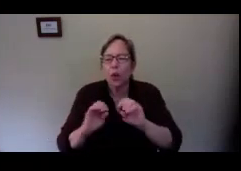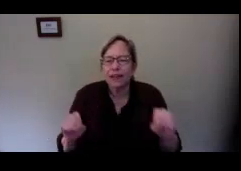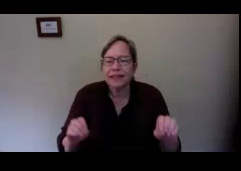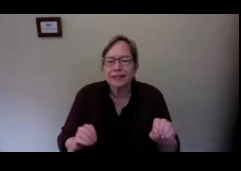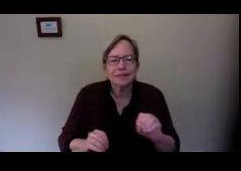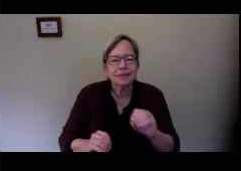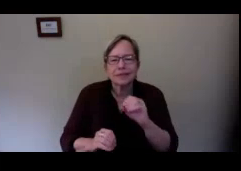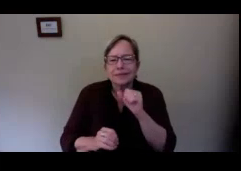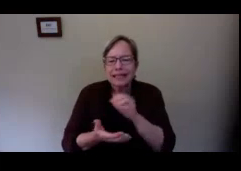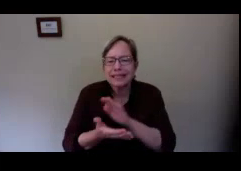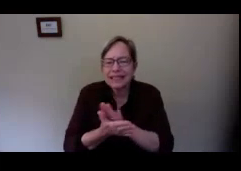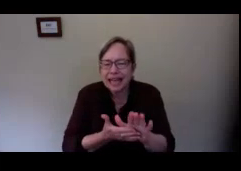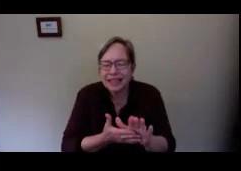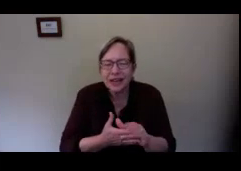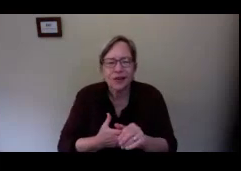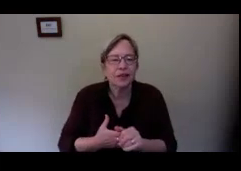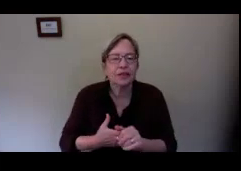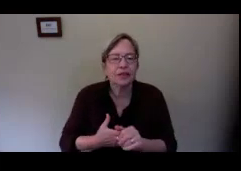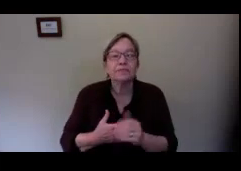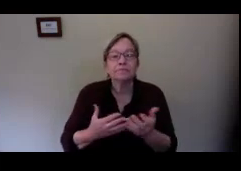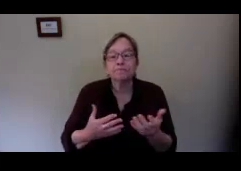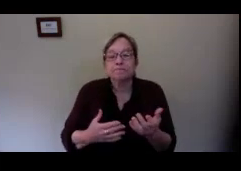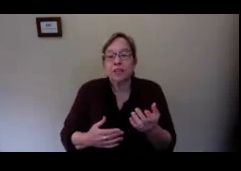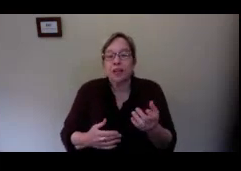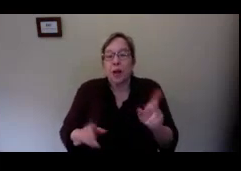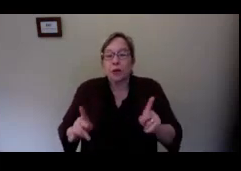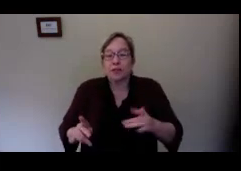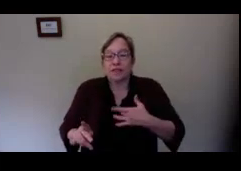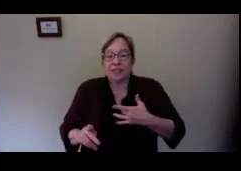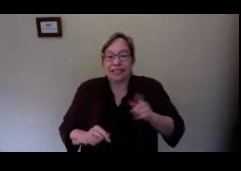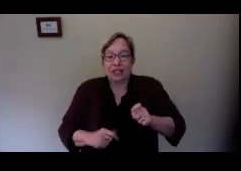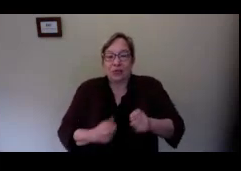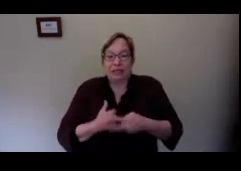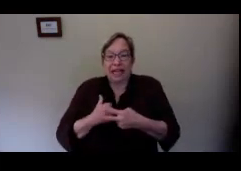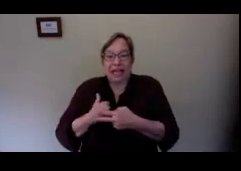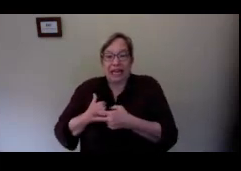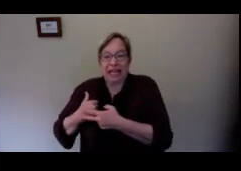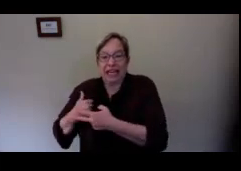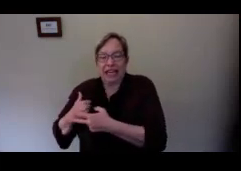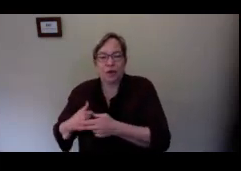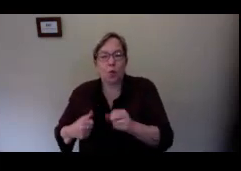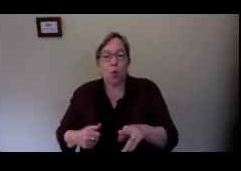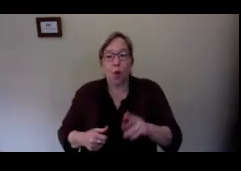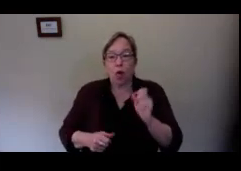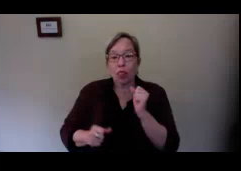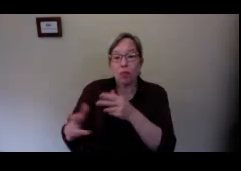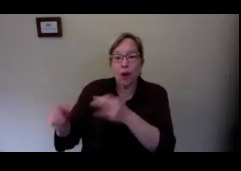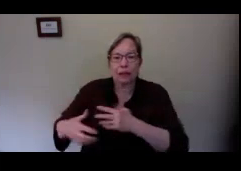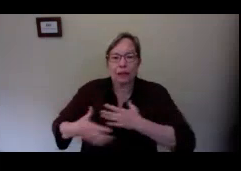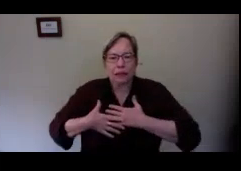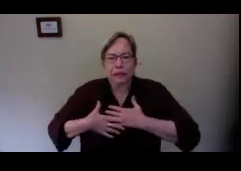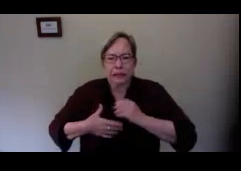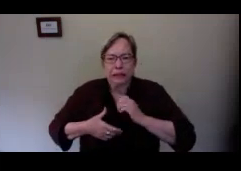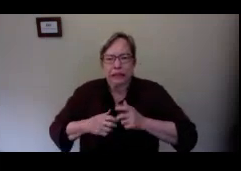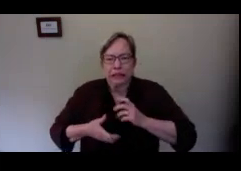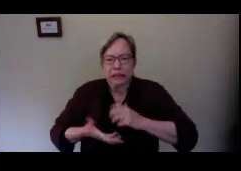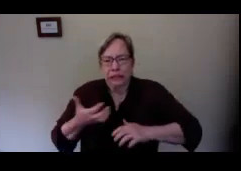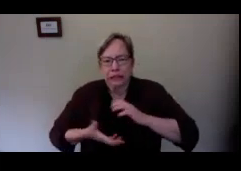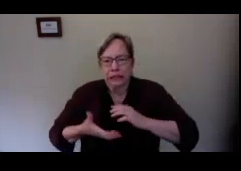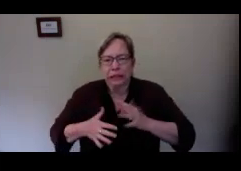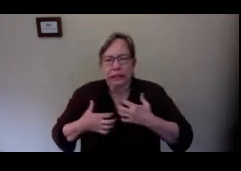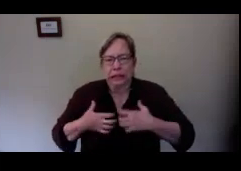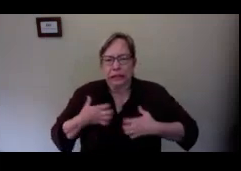unsanitary. It is a perceived need to save items, distress with discarding them. It is an accumulation of possessions that congest